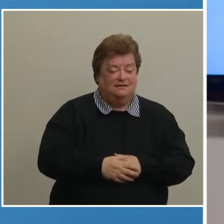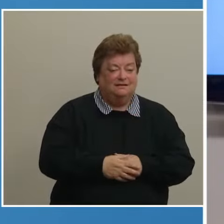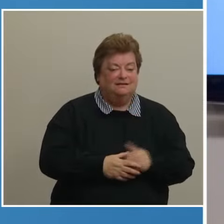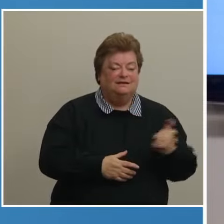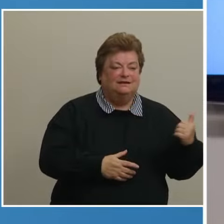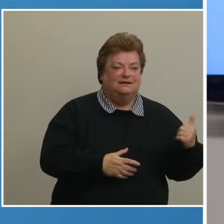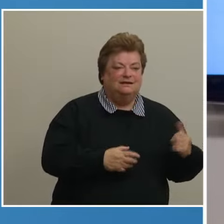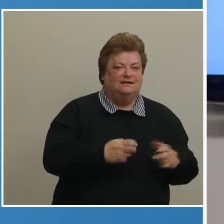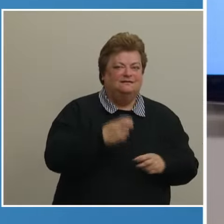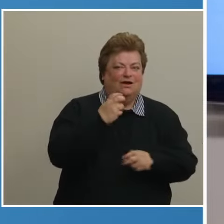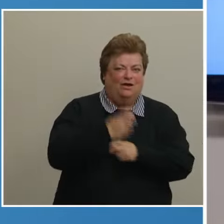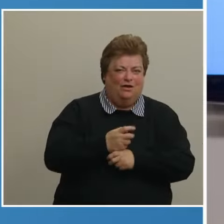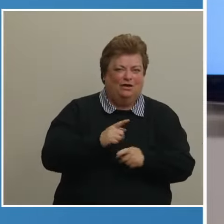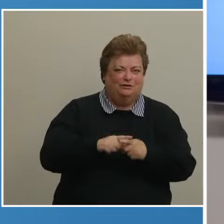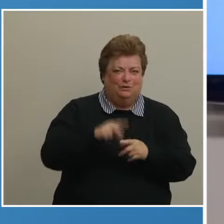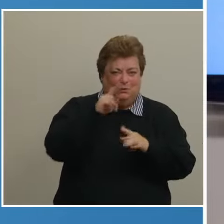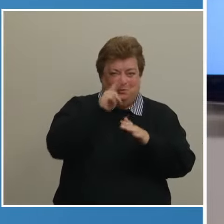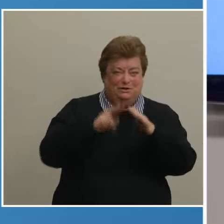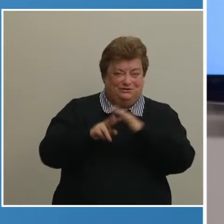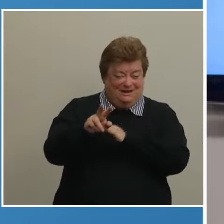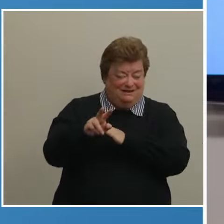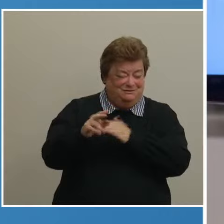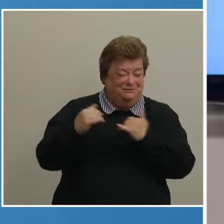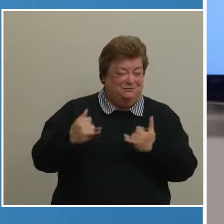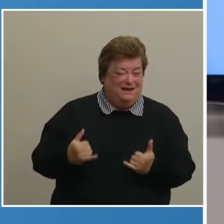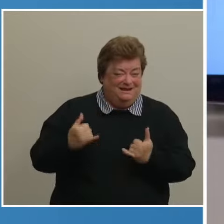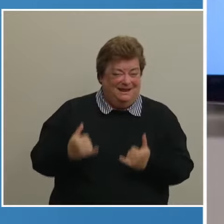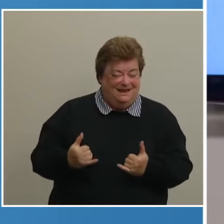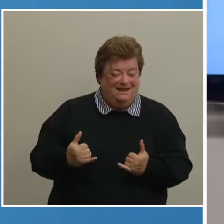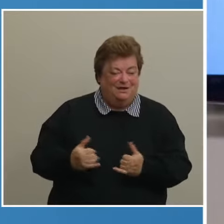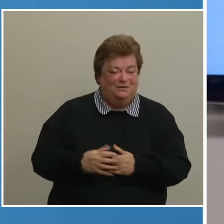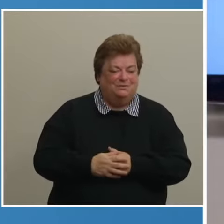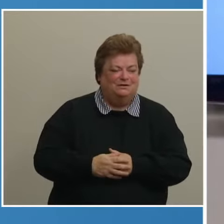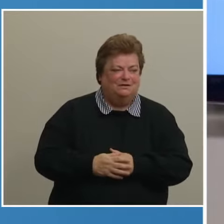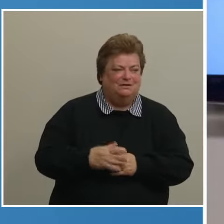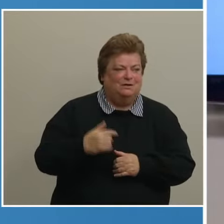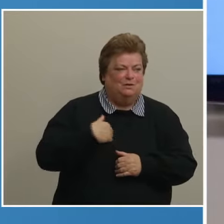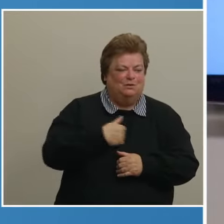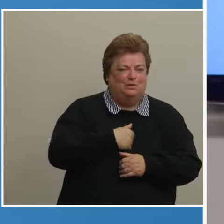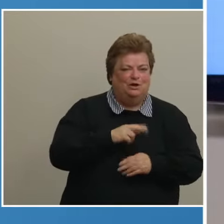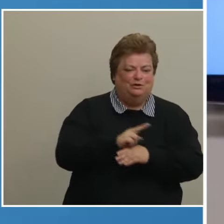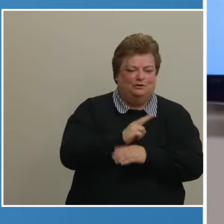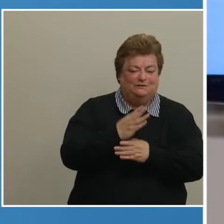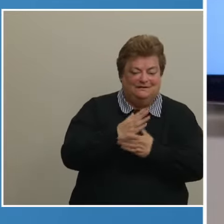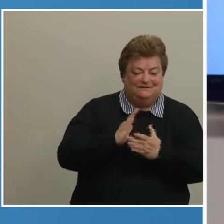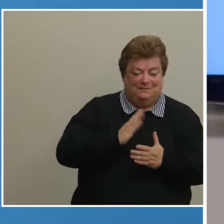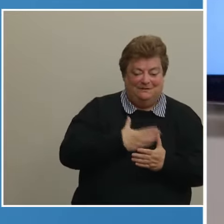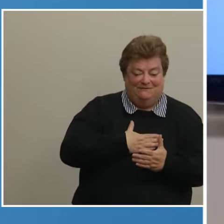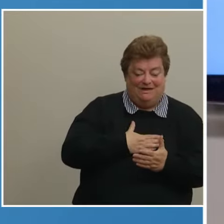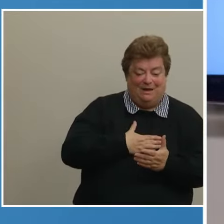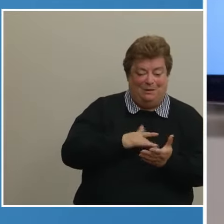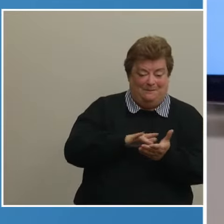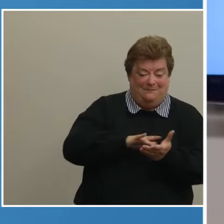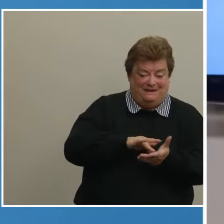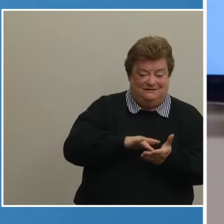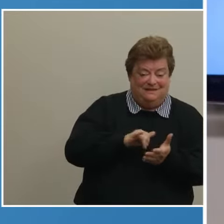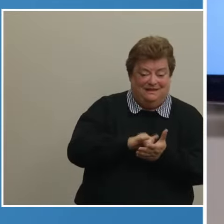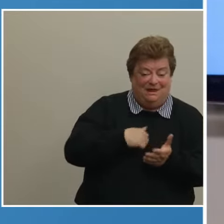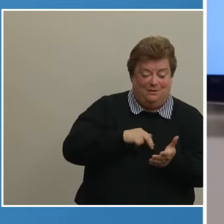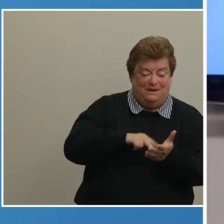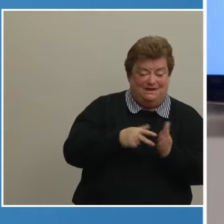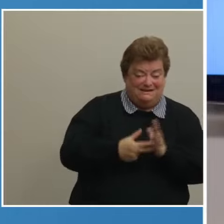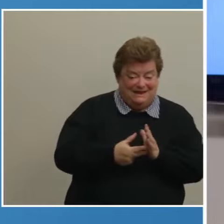That's difficult to project right now. Andrew, we're using some of our vaccines that we intended to use